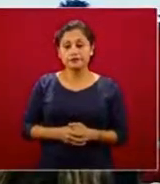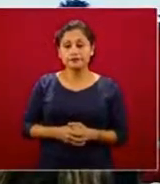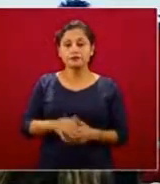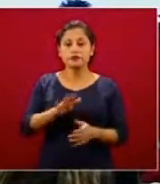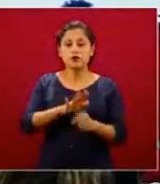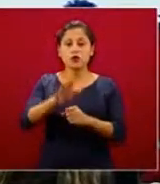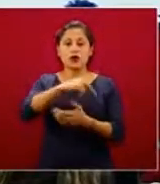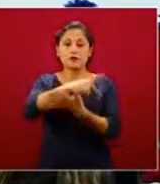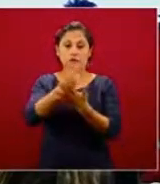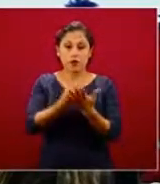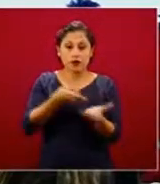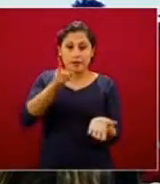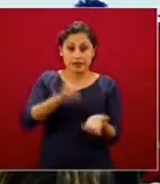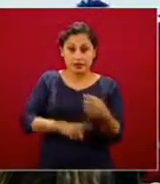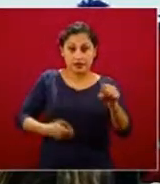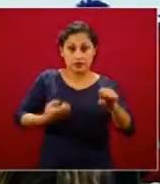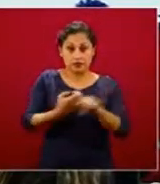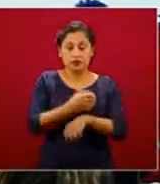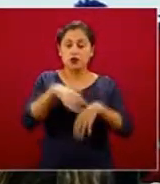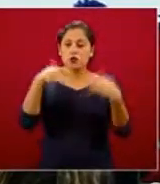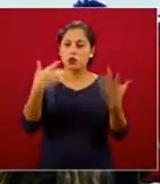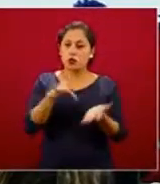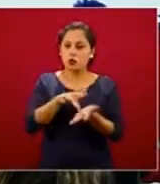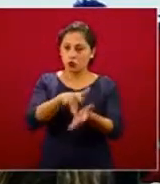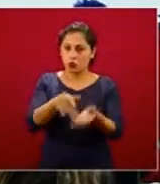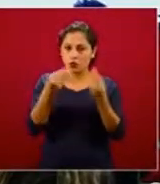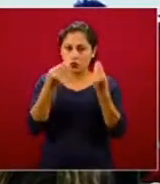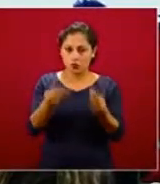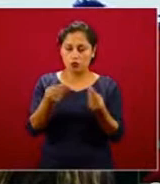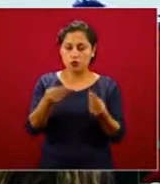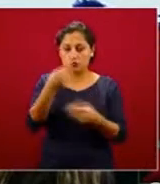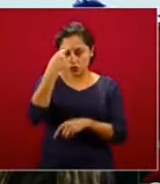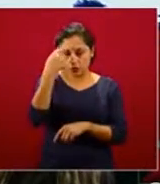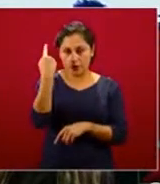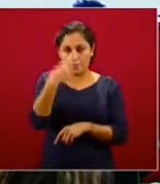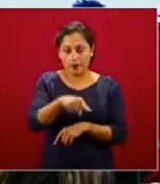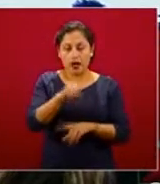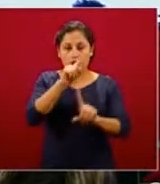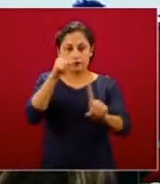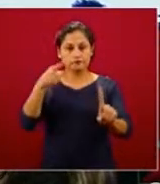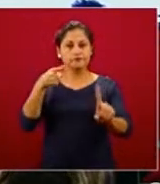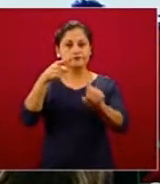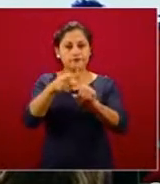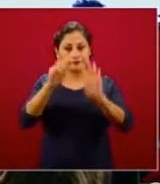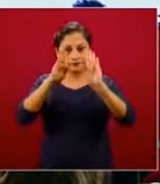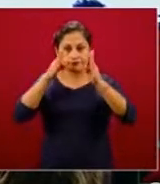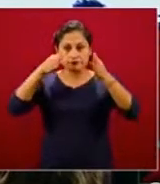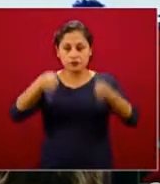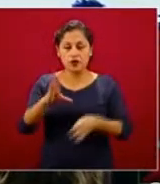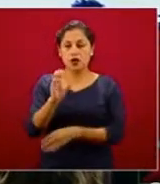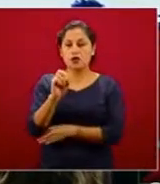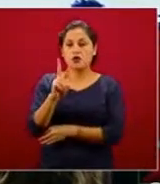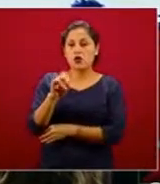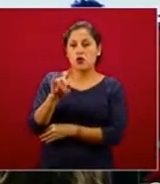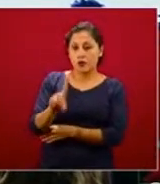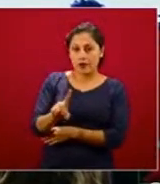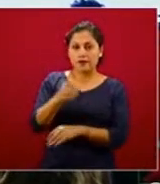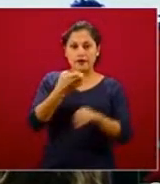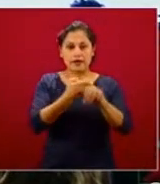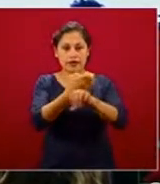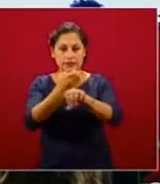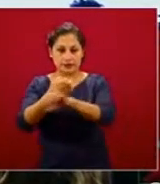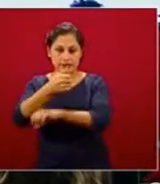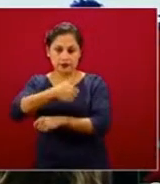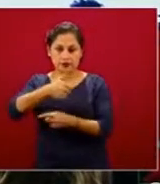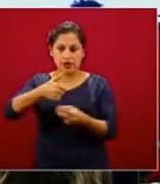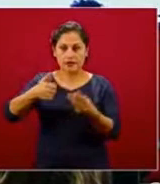programas estatales han estado apoyando In the muchas de last las acciones actions that dirigidas we o developed, enfocadas en COVID en los the estados, y también states es have been importante, y desde supporting a aquí lot